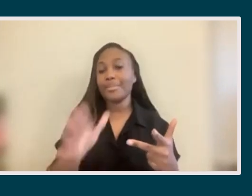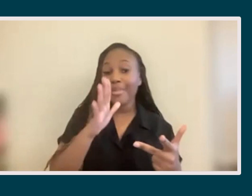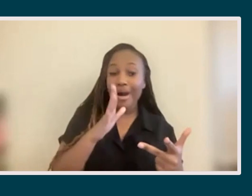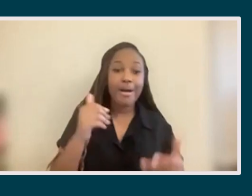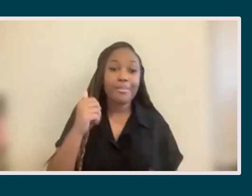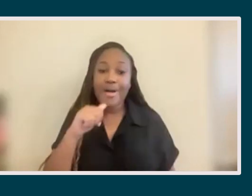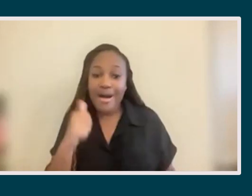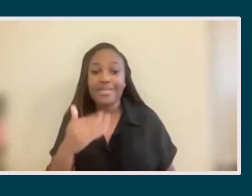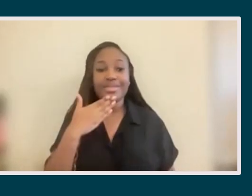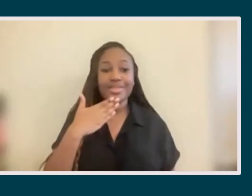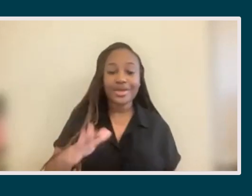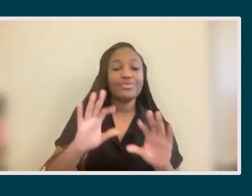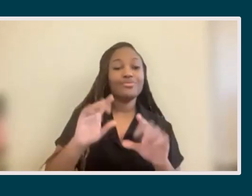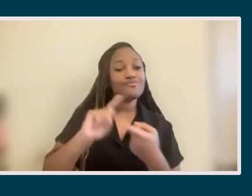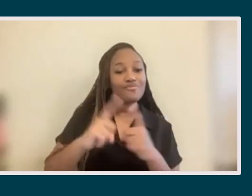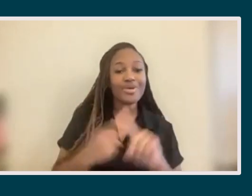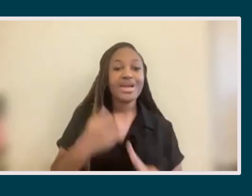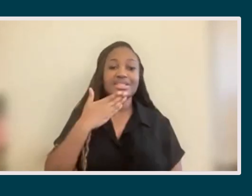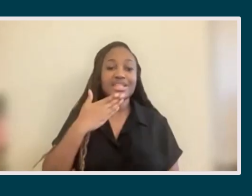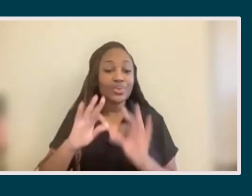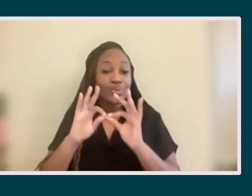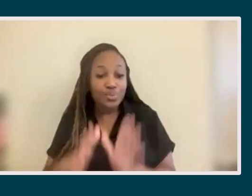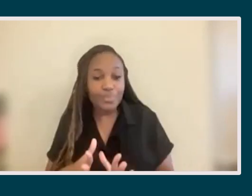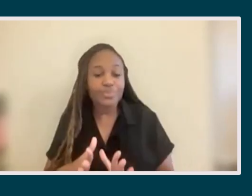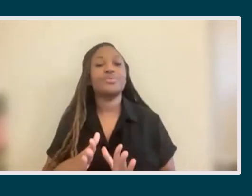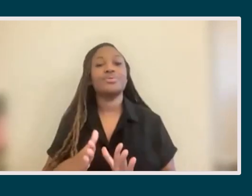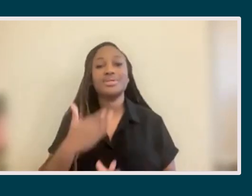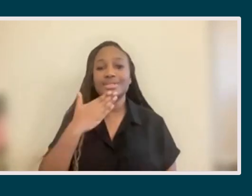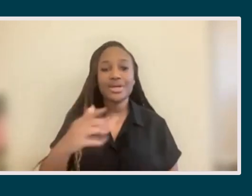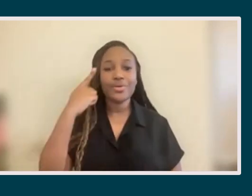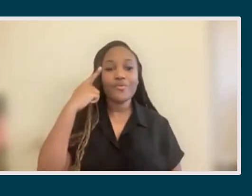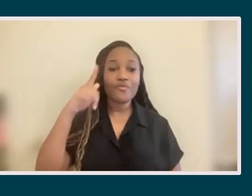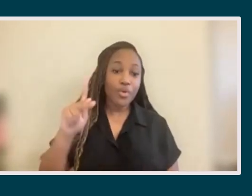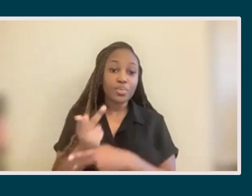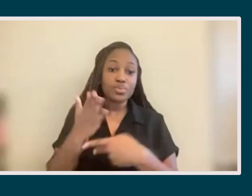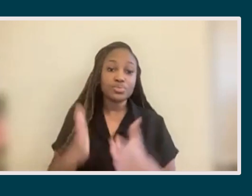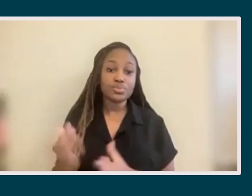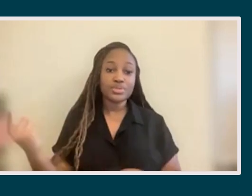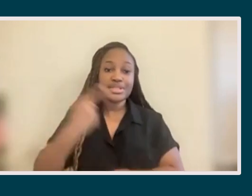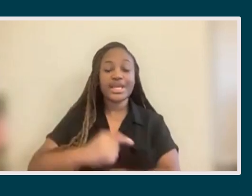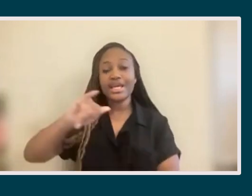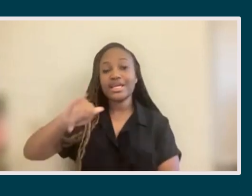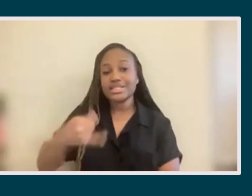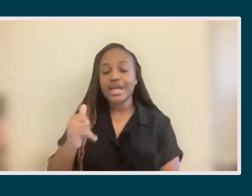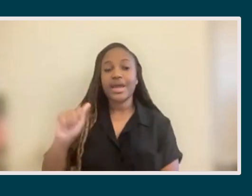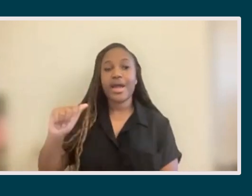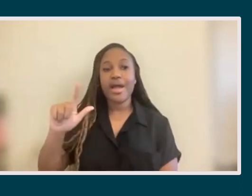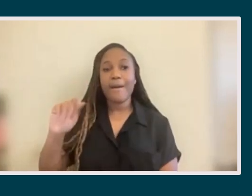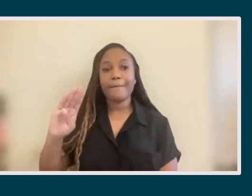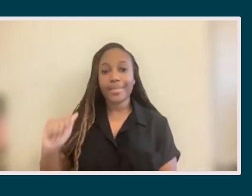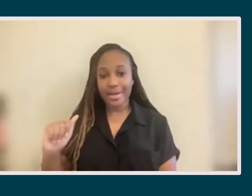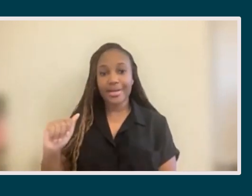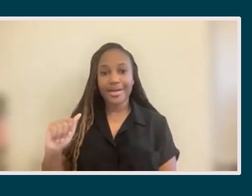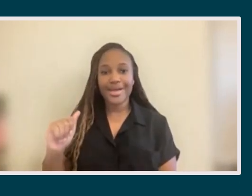friend. Thank you, Christina. Thank you, Jamika. Thank you for our producer for the day, Jay Alba. And if that isn't a